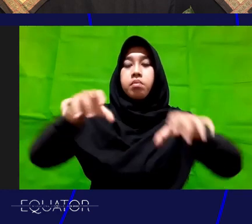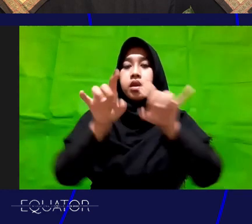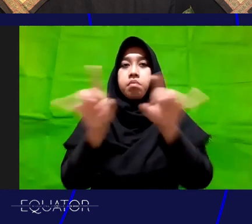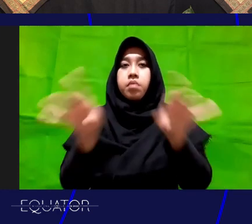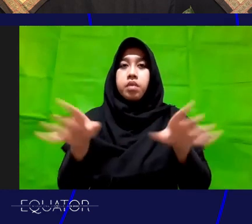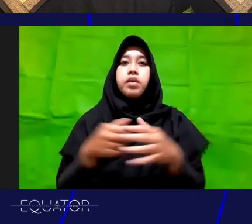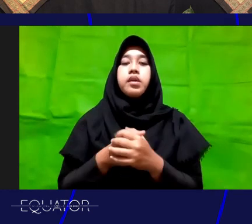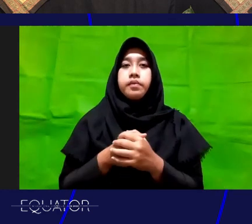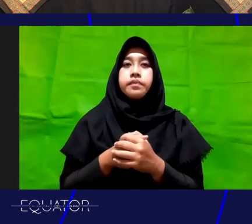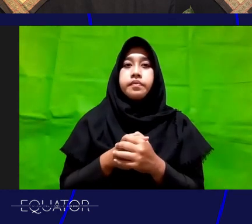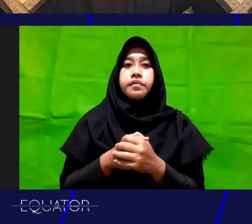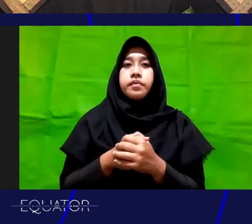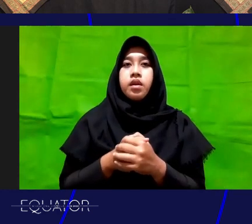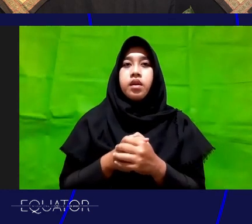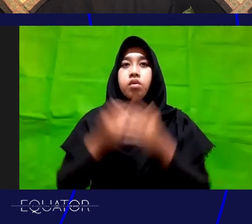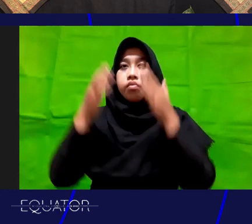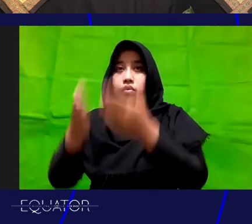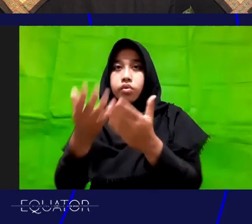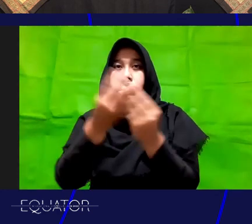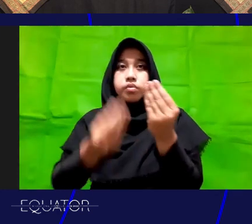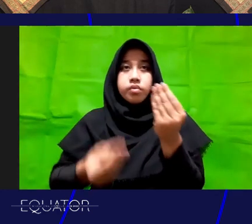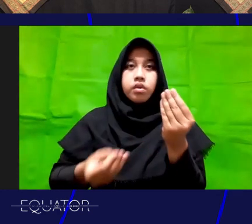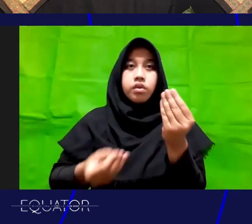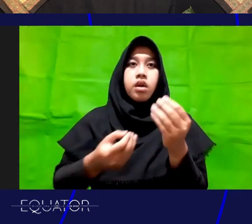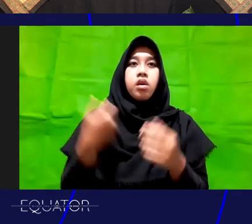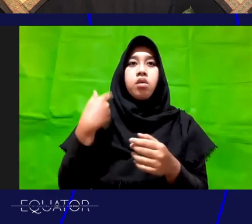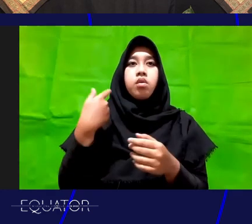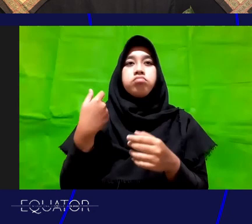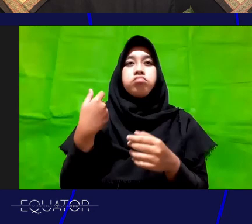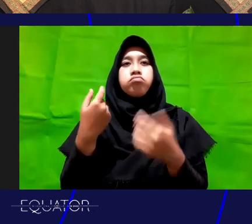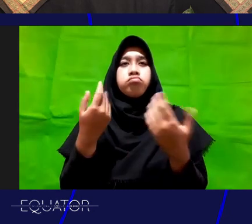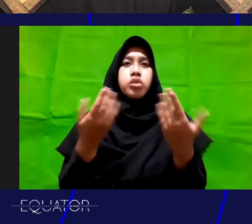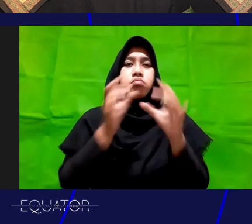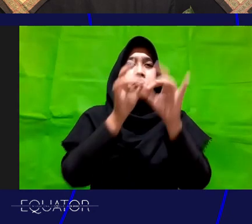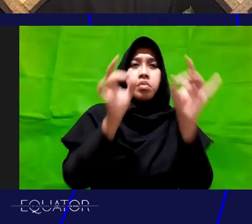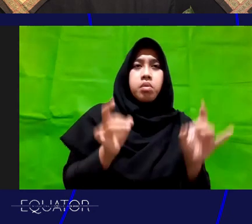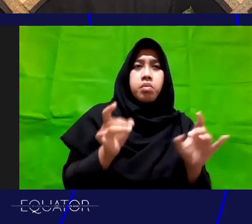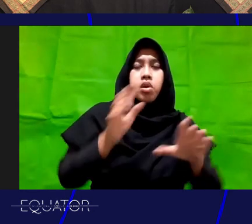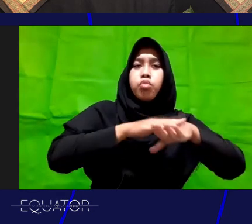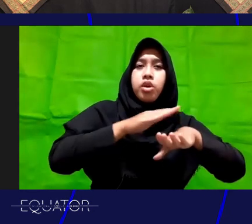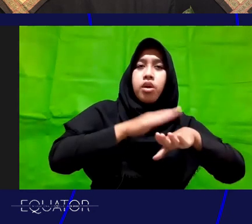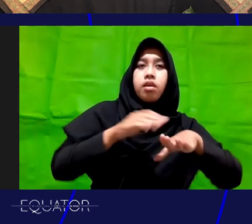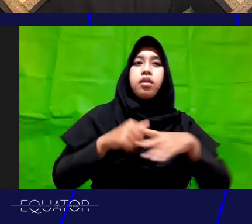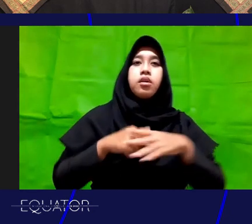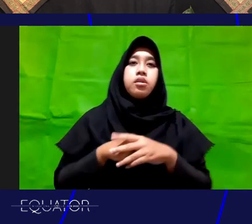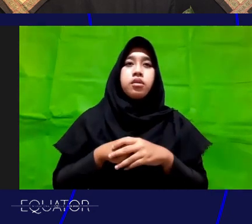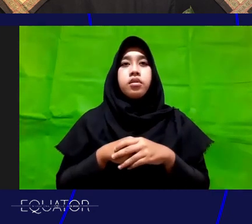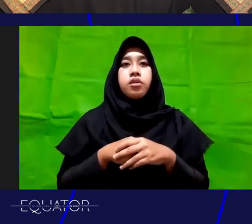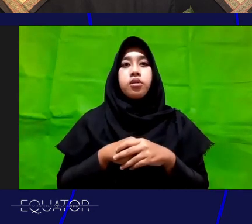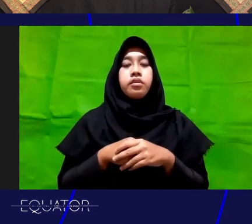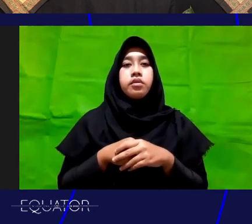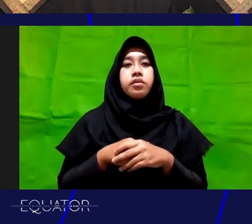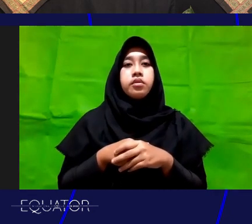through these cultural projects, they were also building power within themselves while they were making these residences